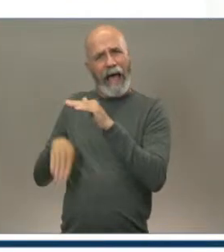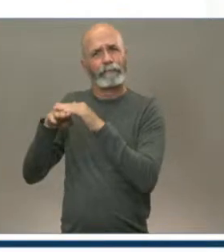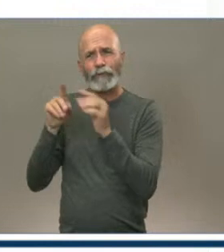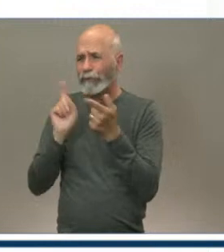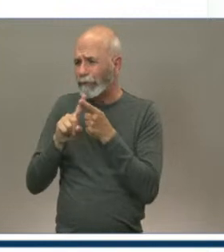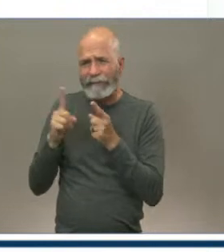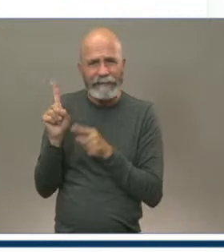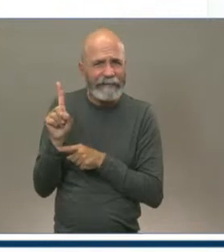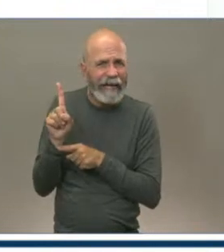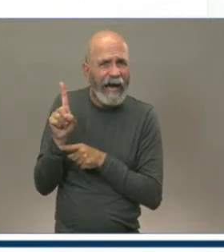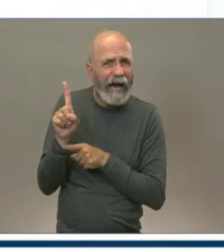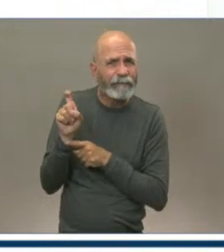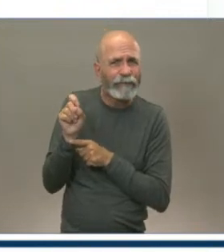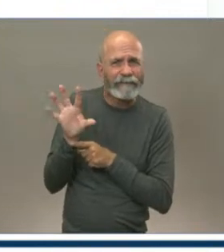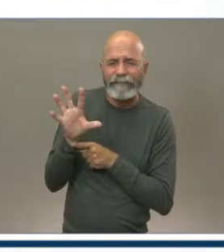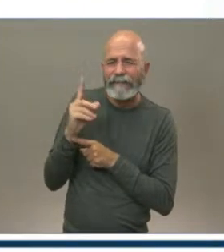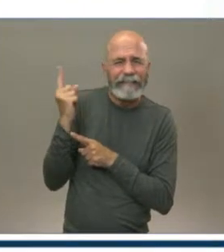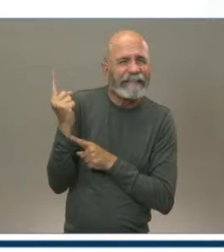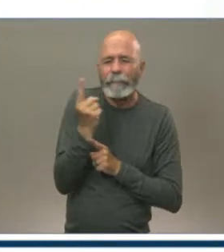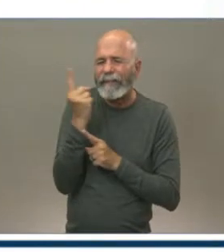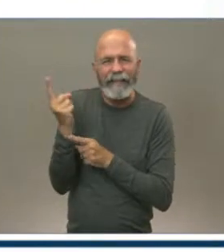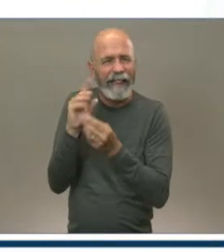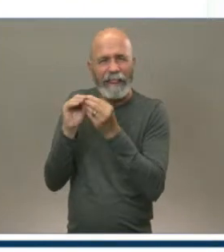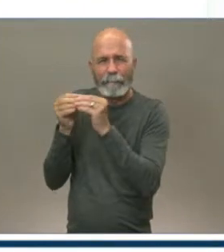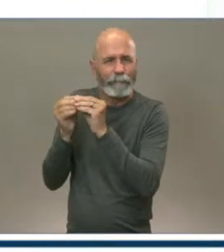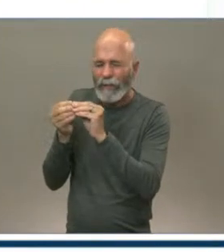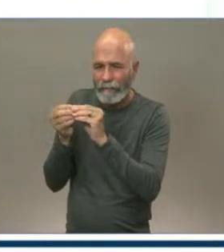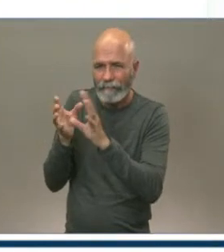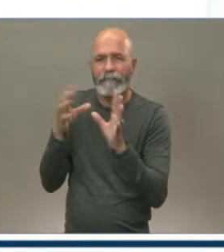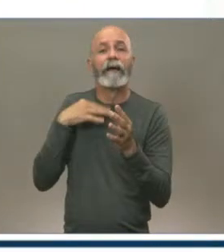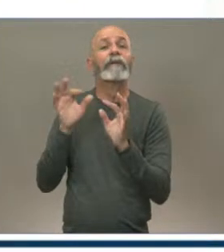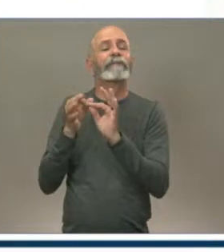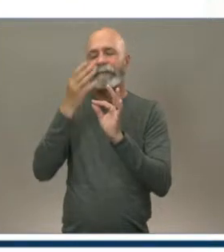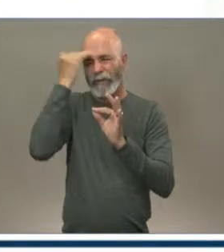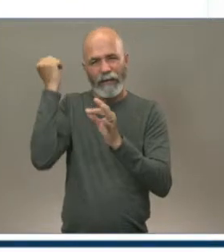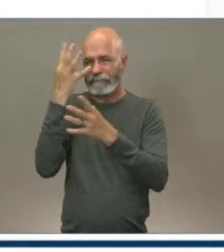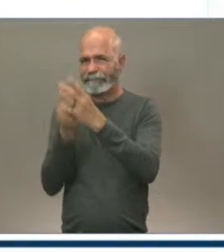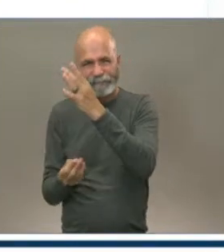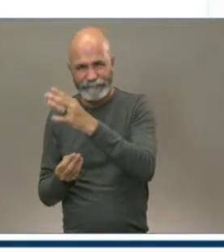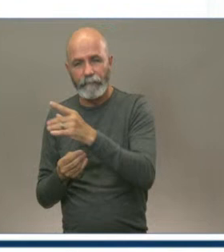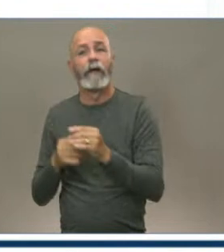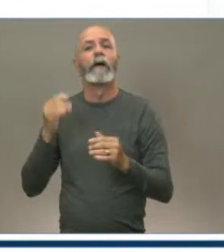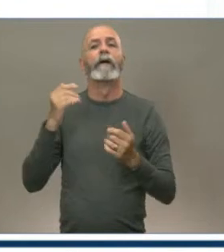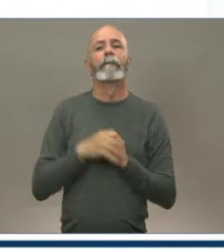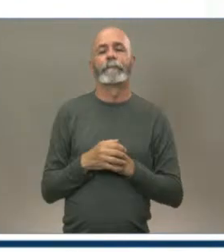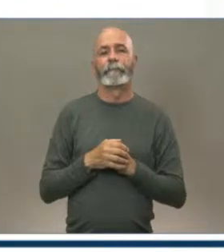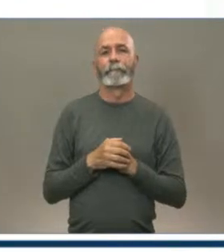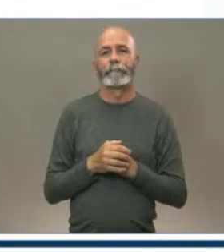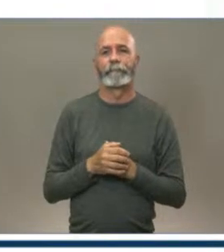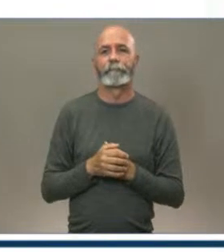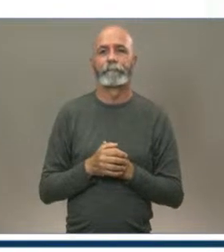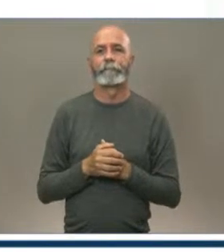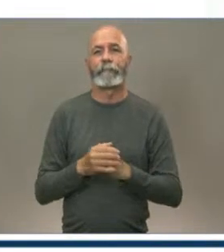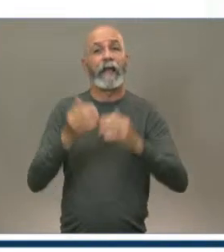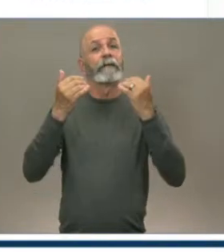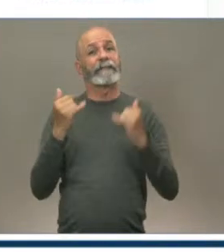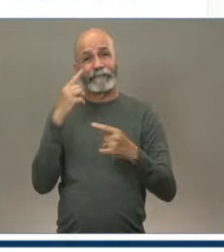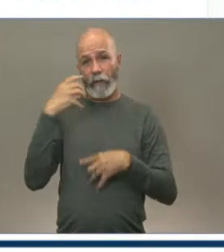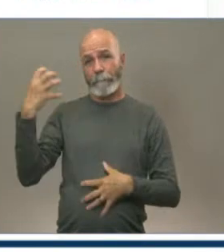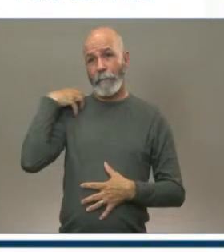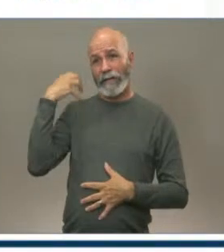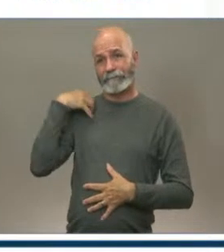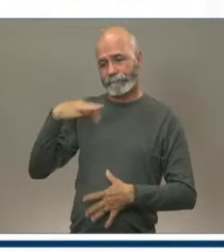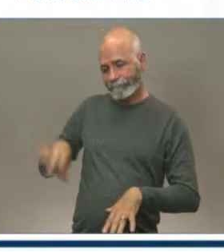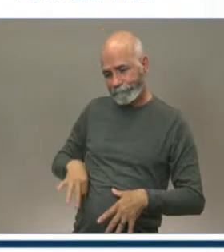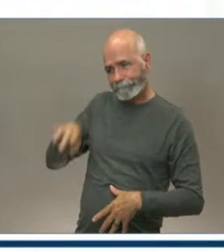maximum payment is over a 12-week period is $640. The employer can now continue to pay their employees and then will